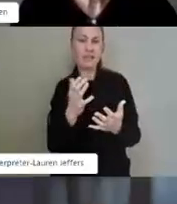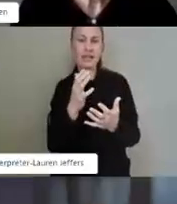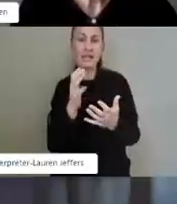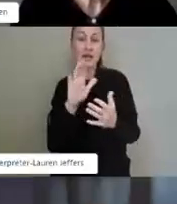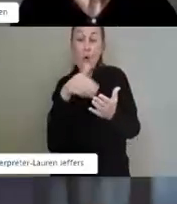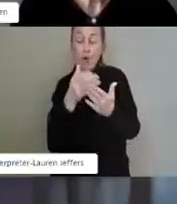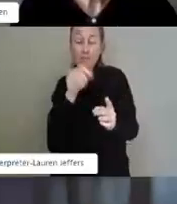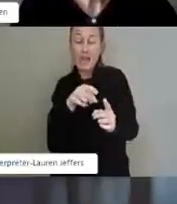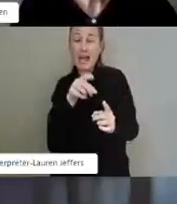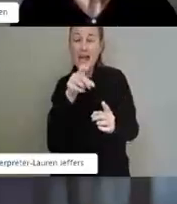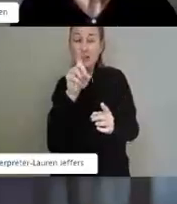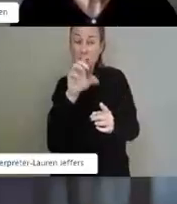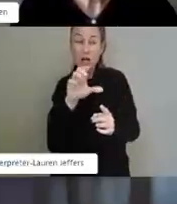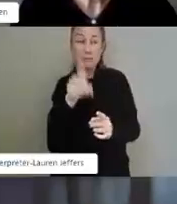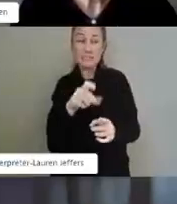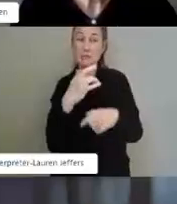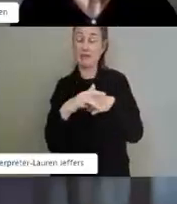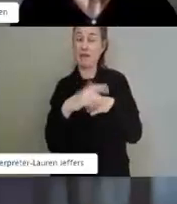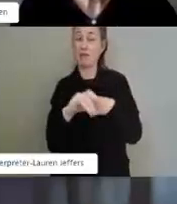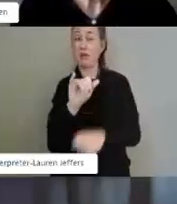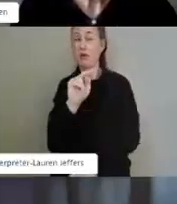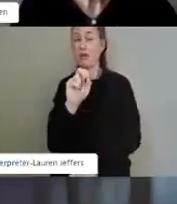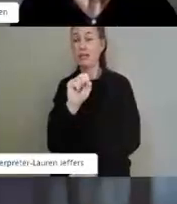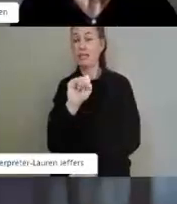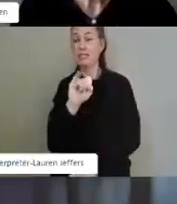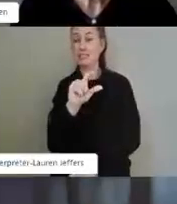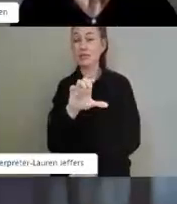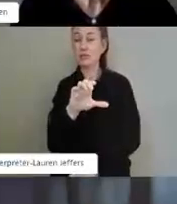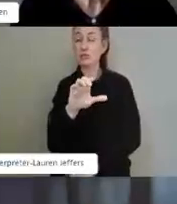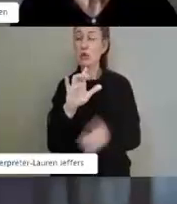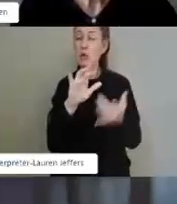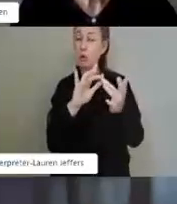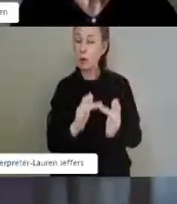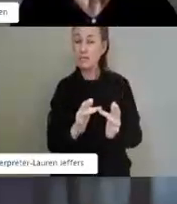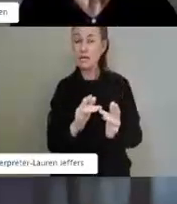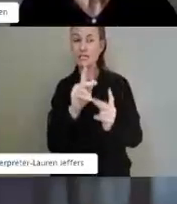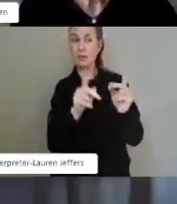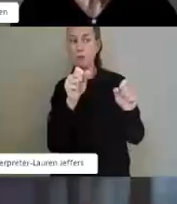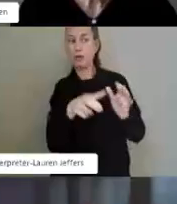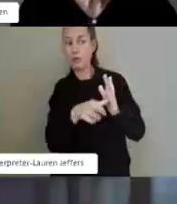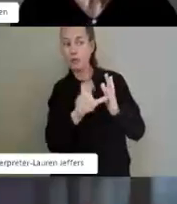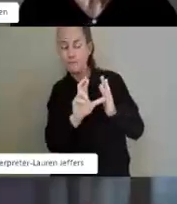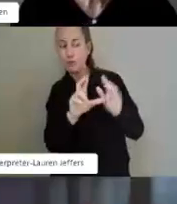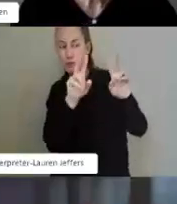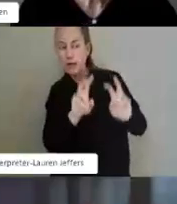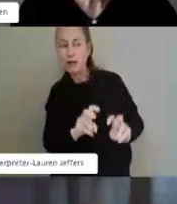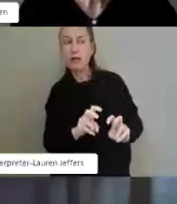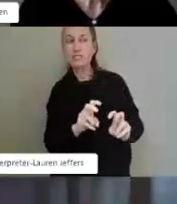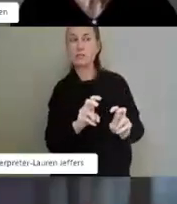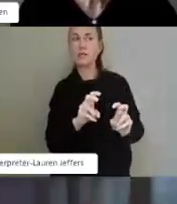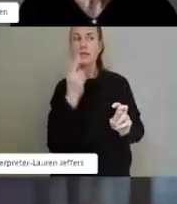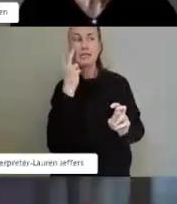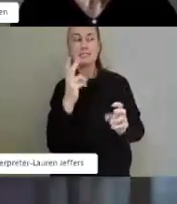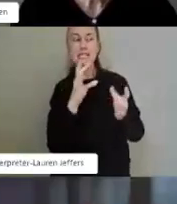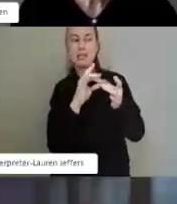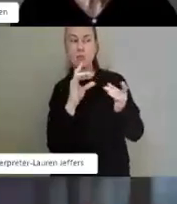be readily available on the insilc website so that people can review them and prepare their remarks and feedback prior